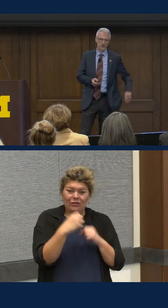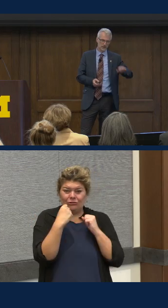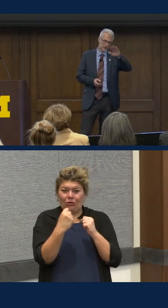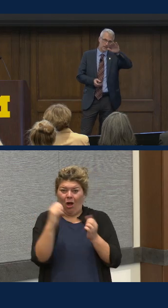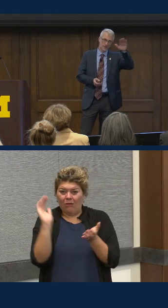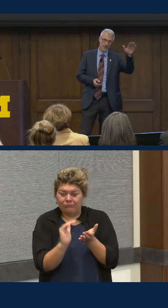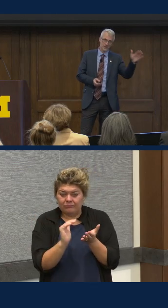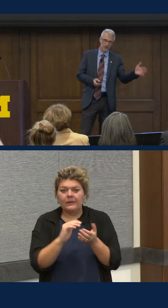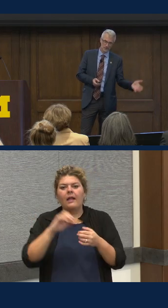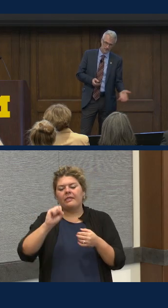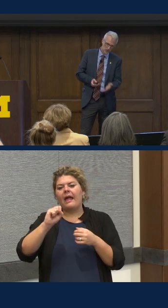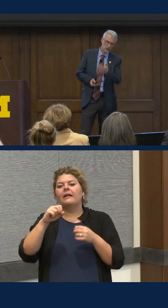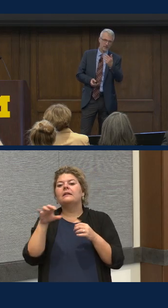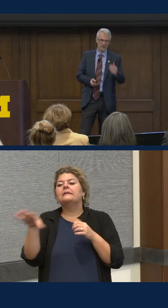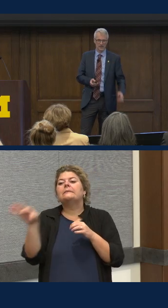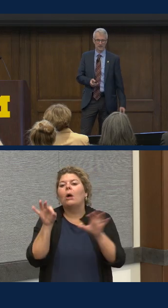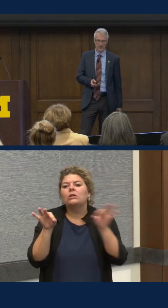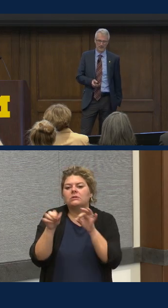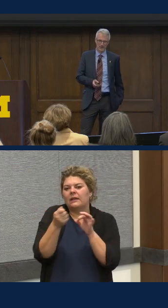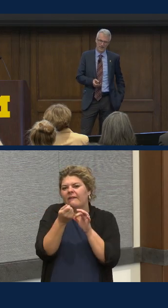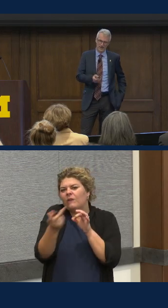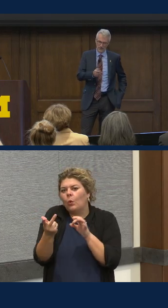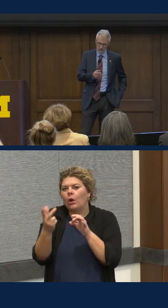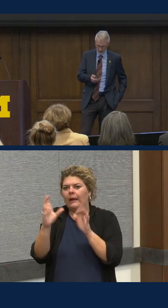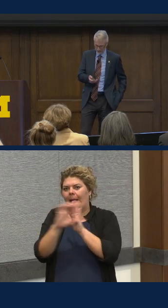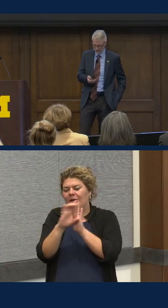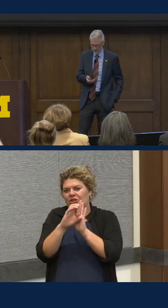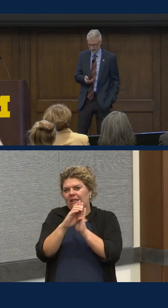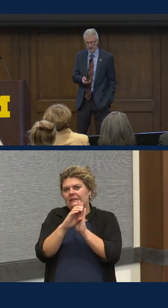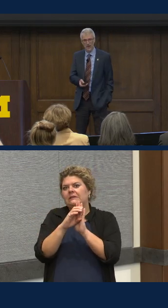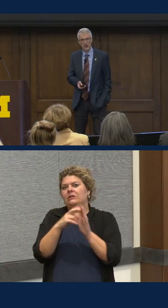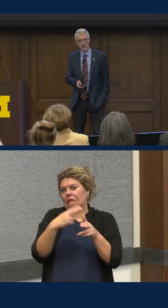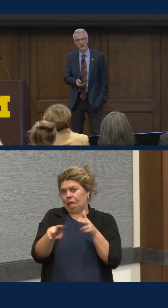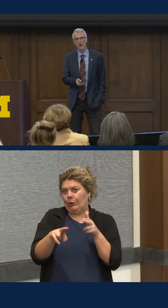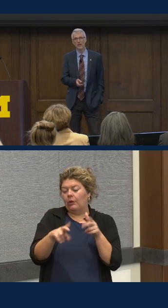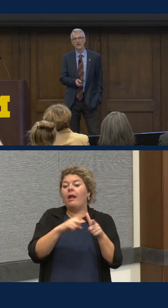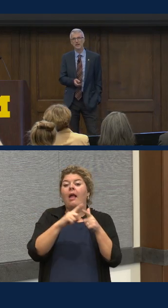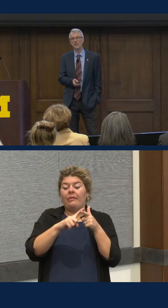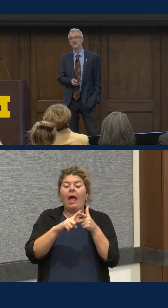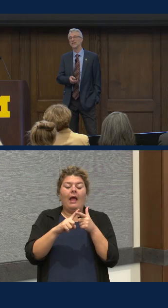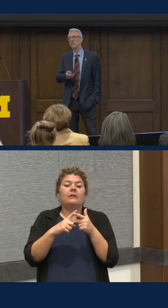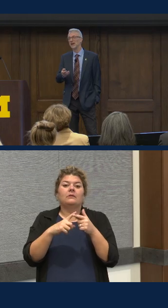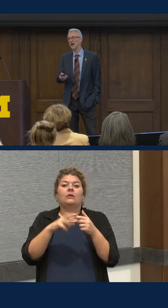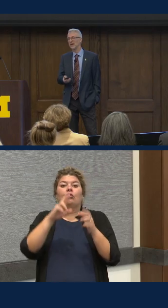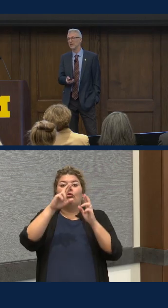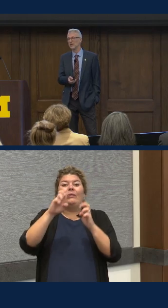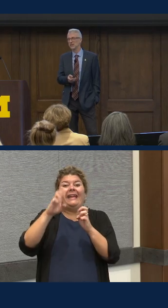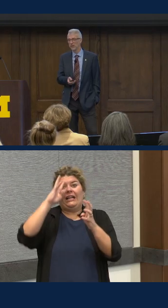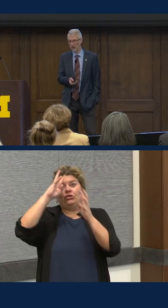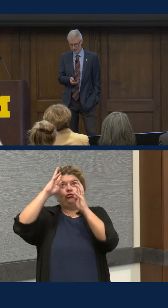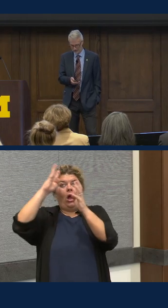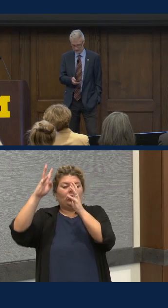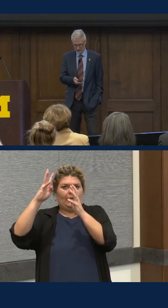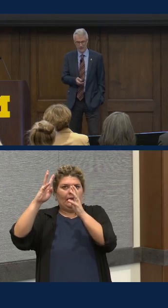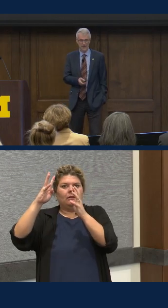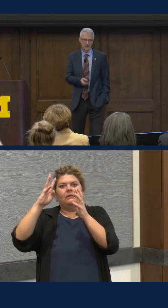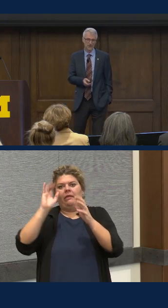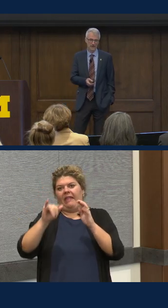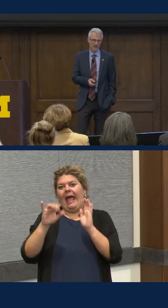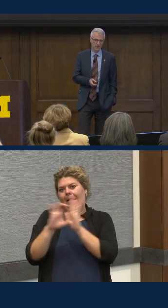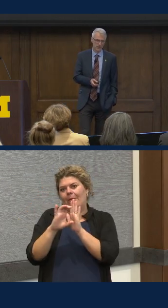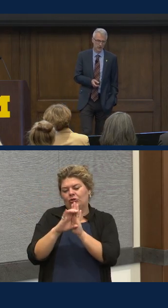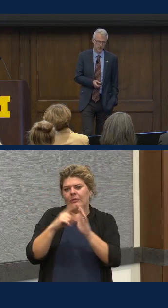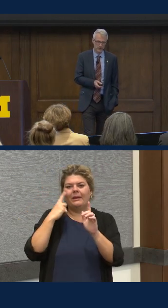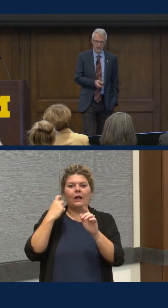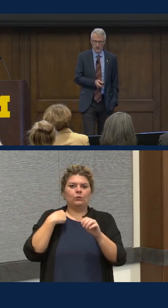sparse view CT, collecting fewer images, basically, and then reconstructing good quality images because we're exploiting the